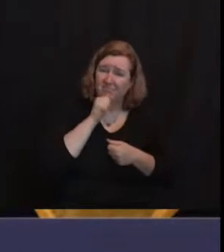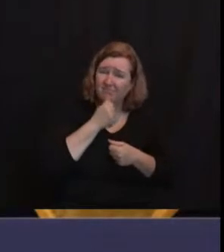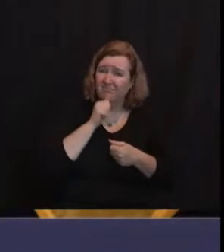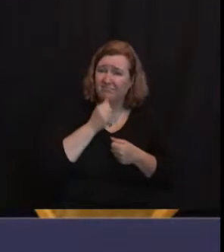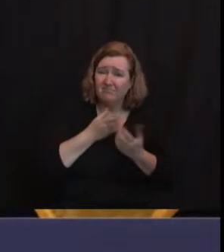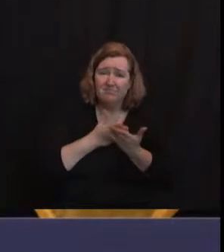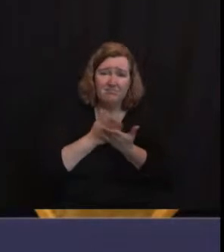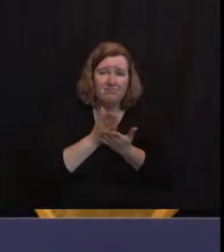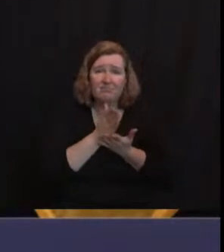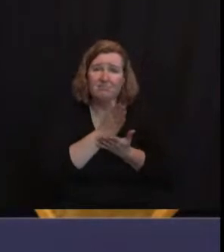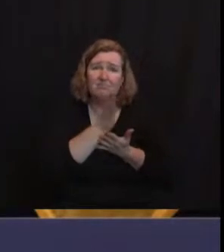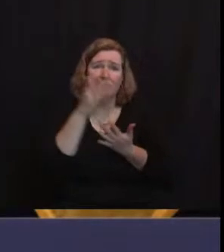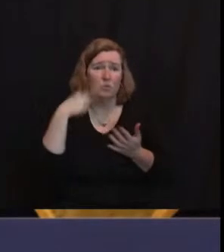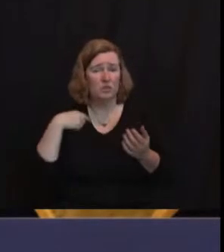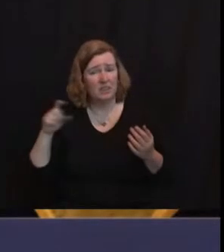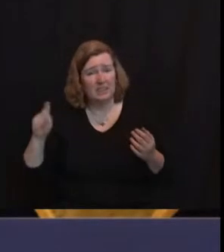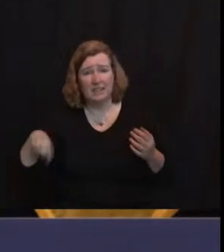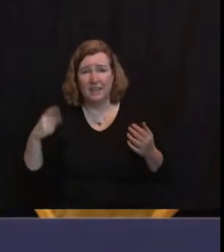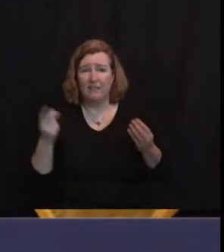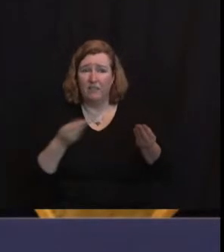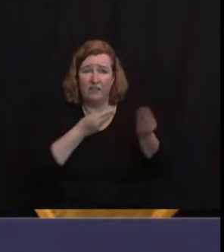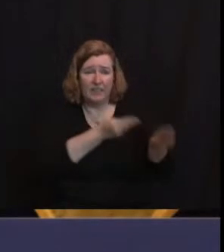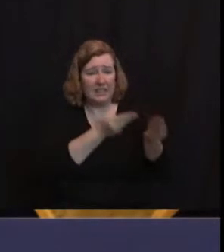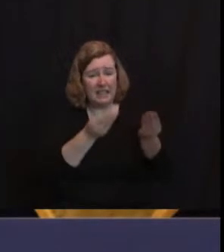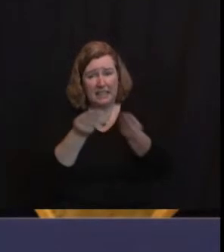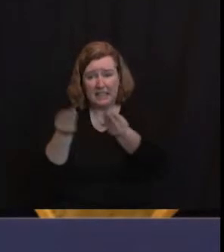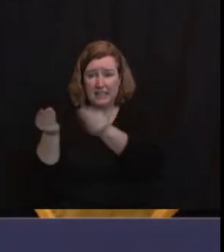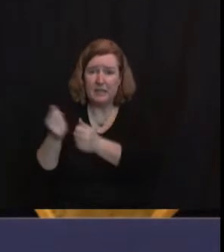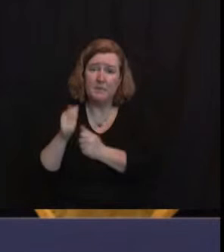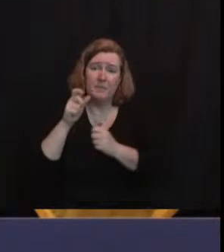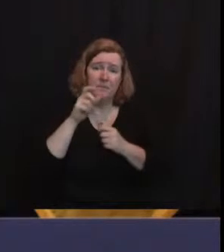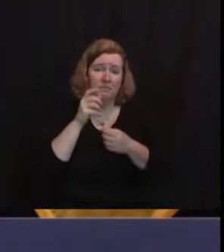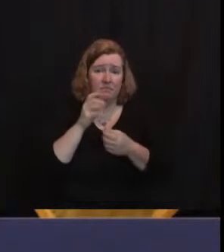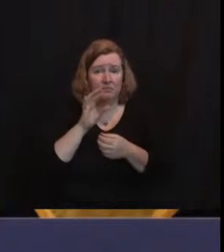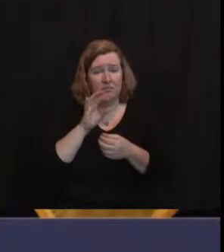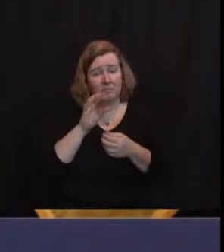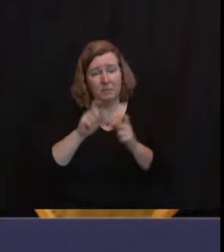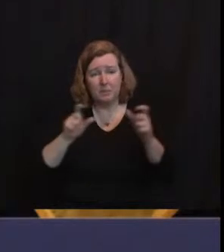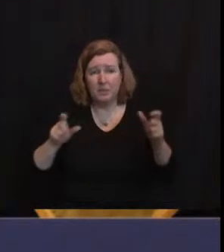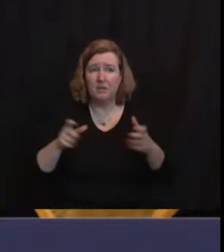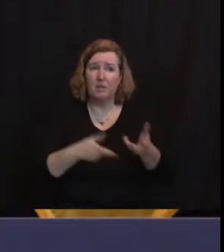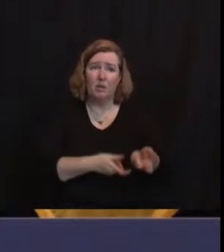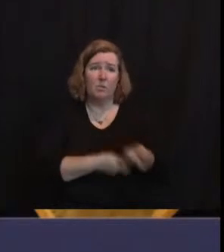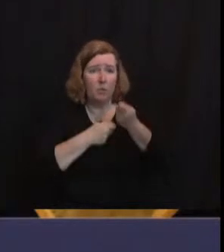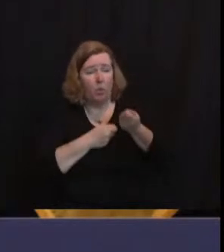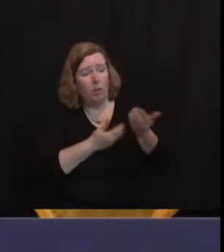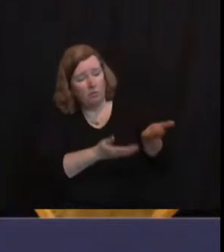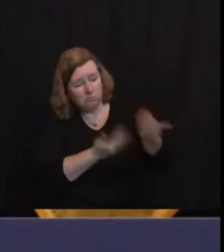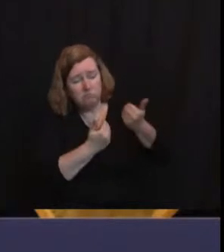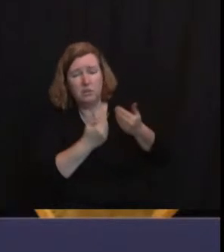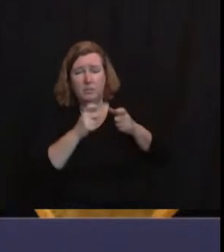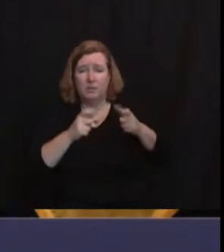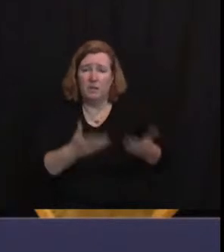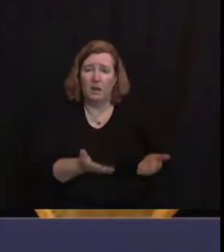still to feed, a lot of lives to get healthy, to get back up on their feet, and we'll stay at it as long as we